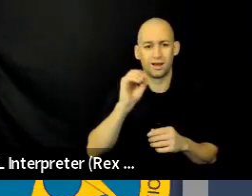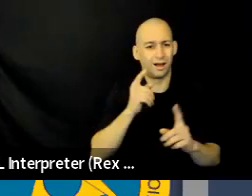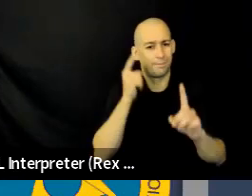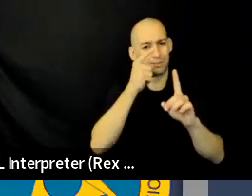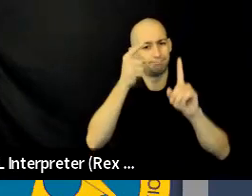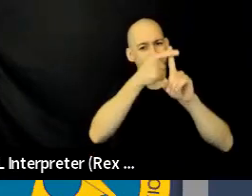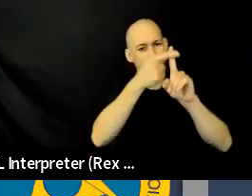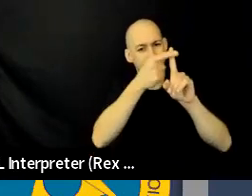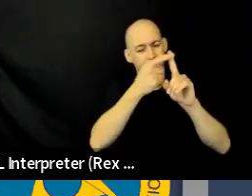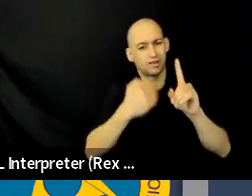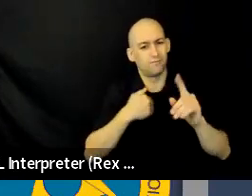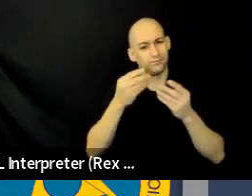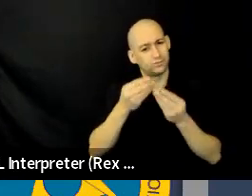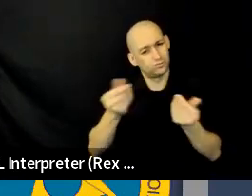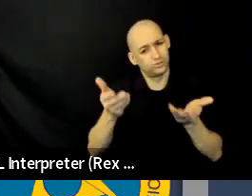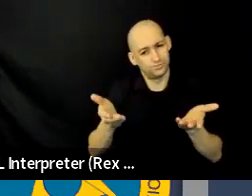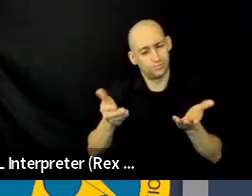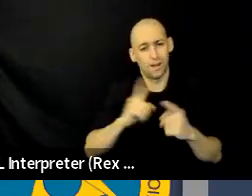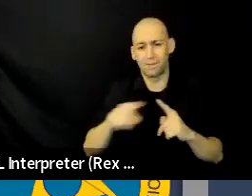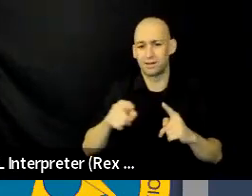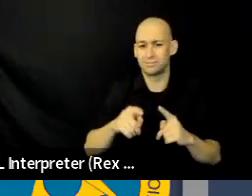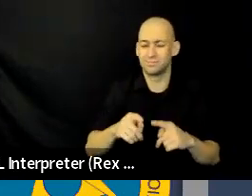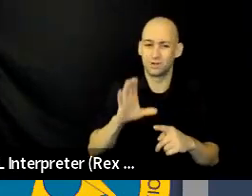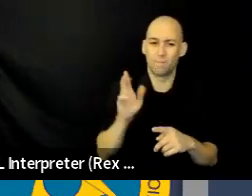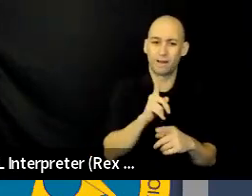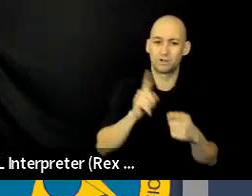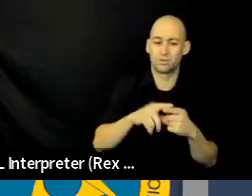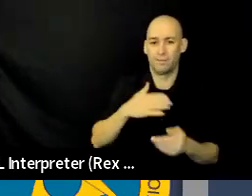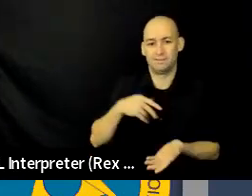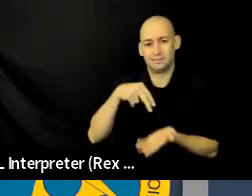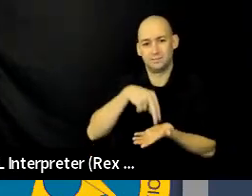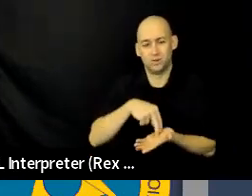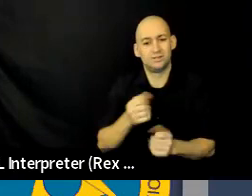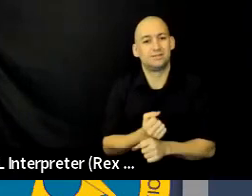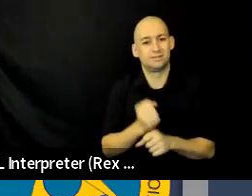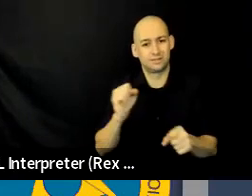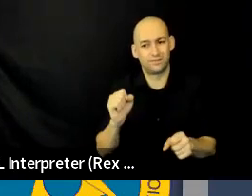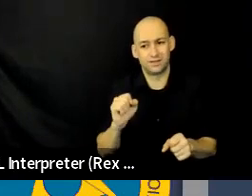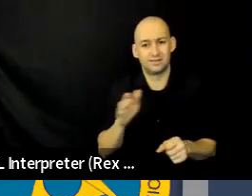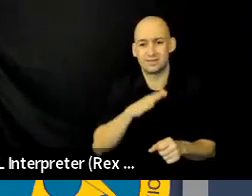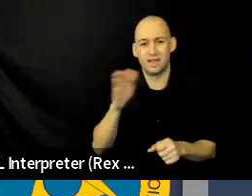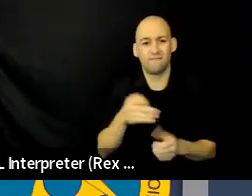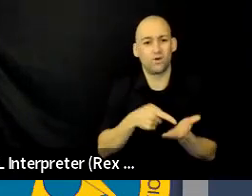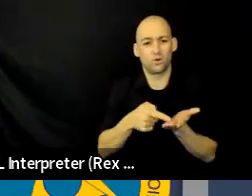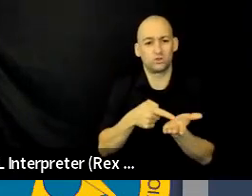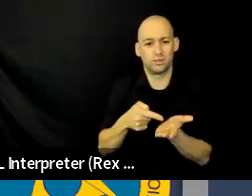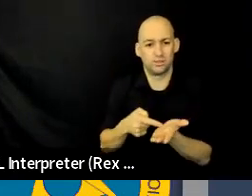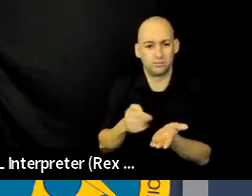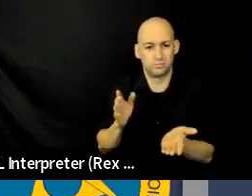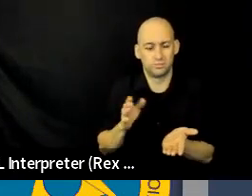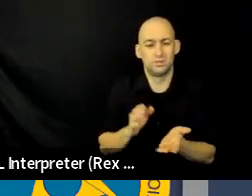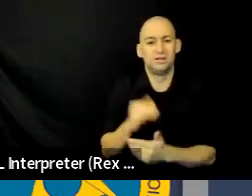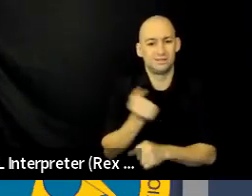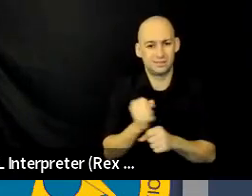could be a solution, but I always fall back on my standard, that is safety is really never negotiable. Safety